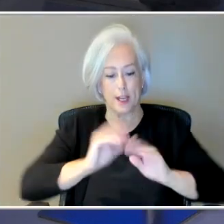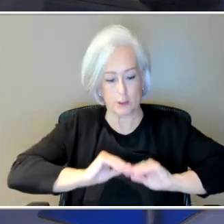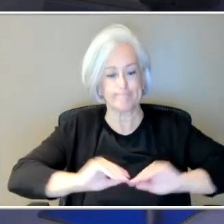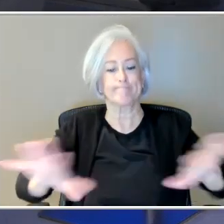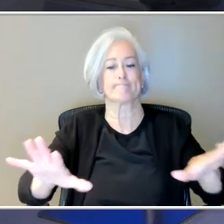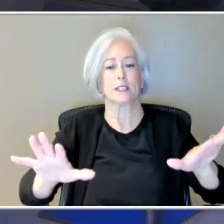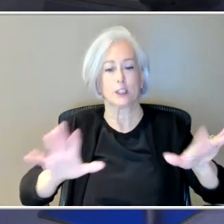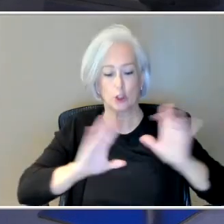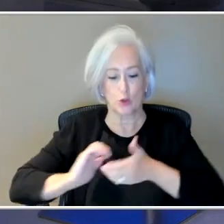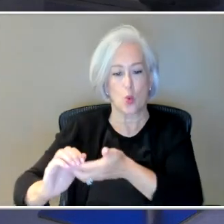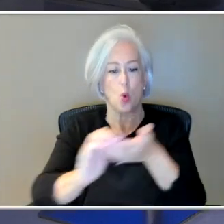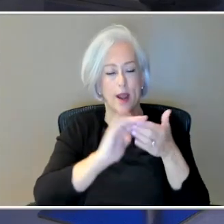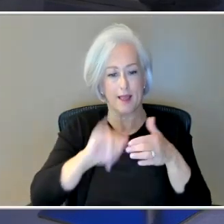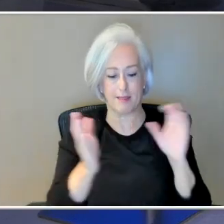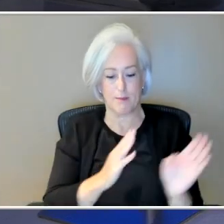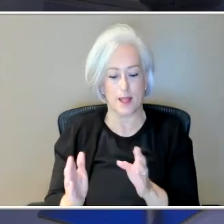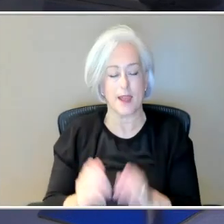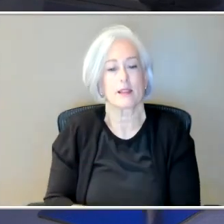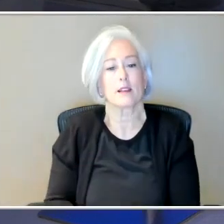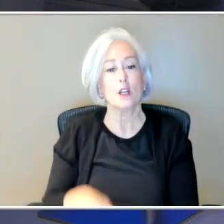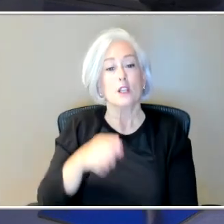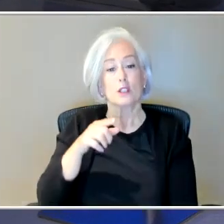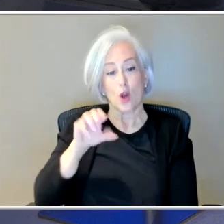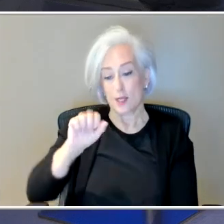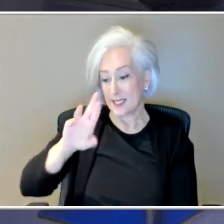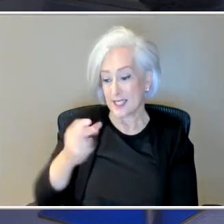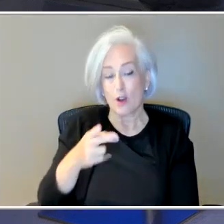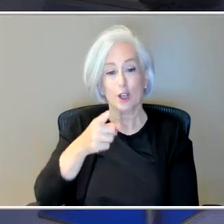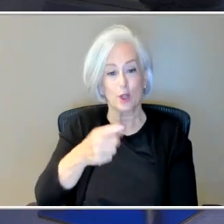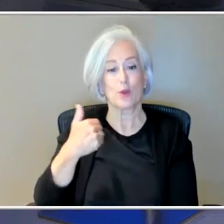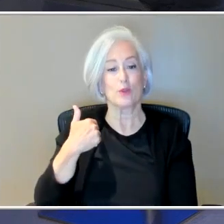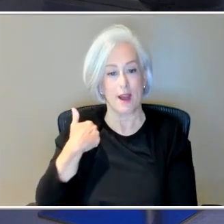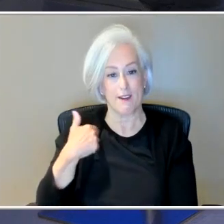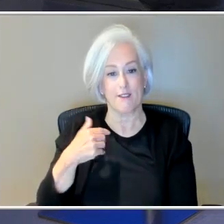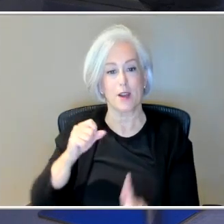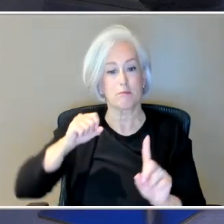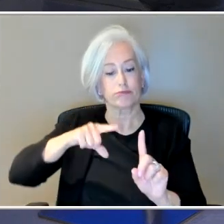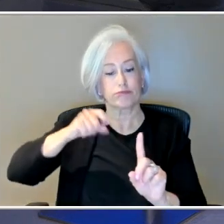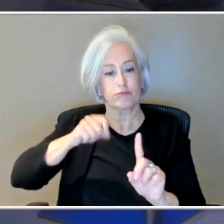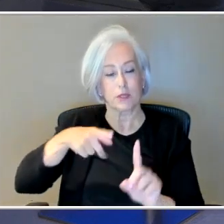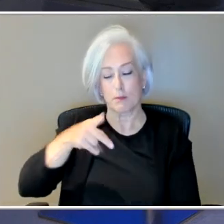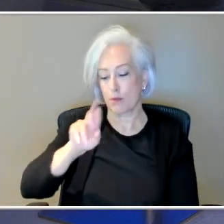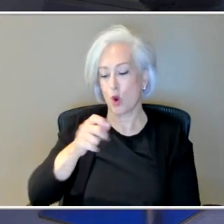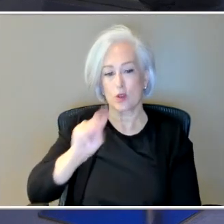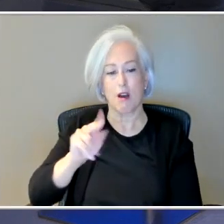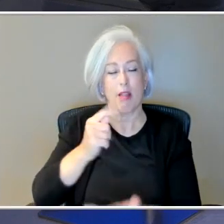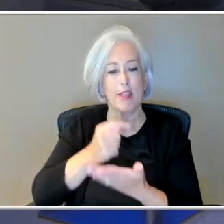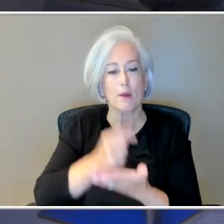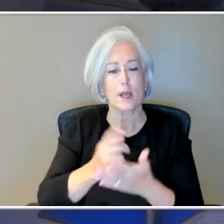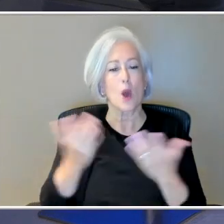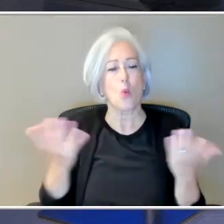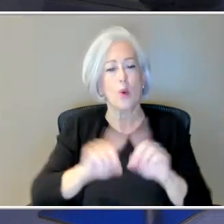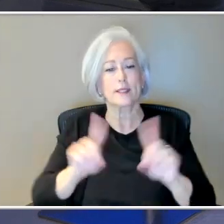specific type of treatment called proton radiation therapy. We talk about that a lot here on our program. What's different about the area in which